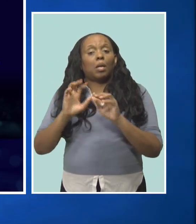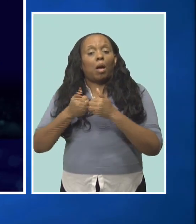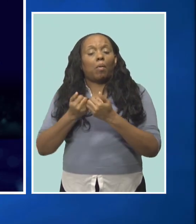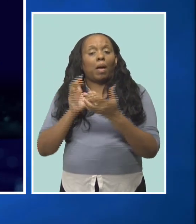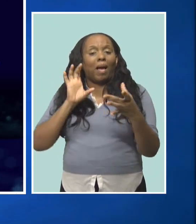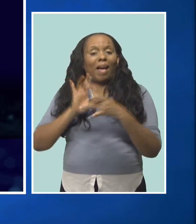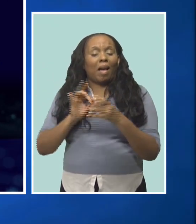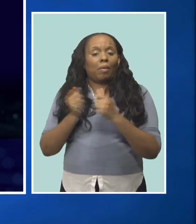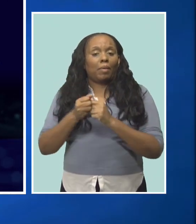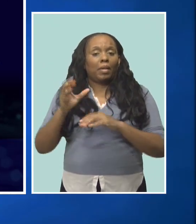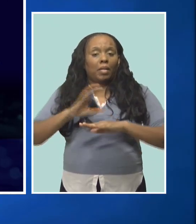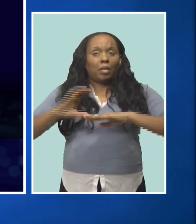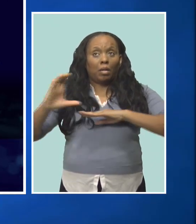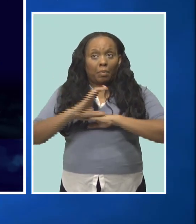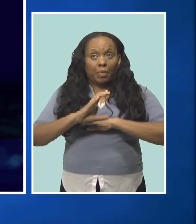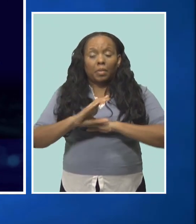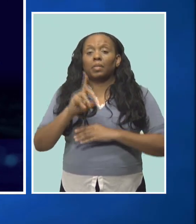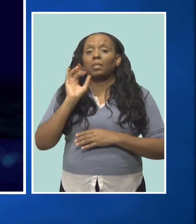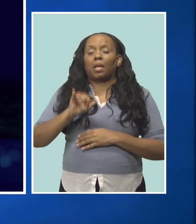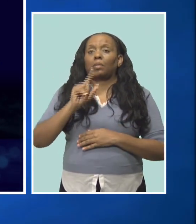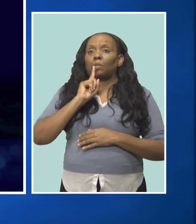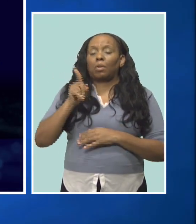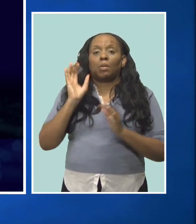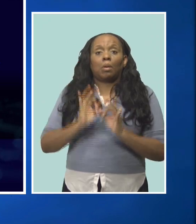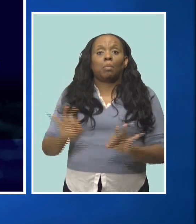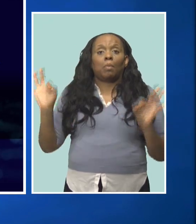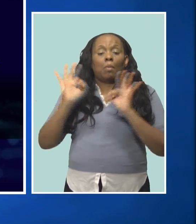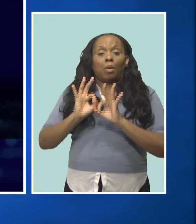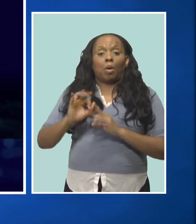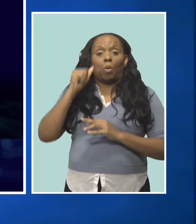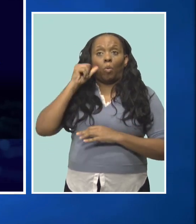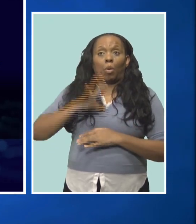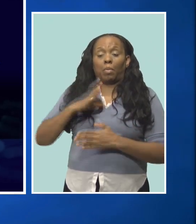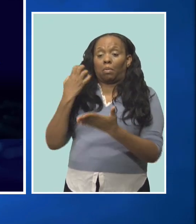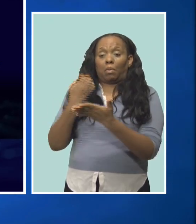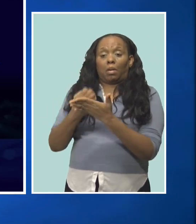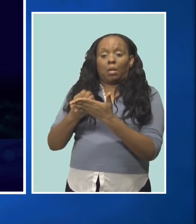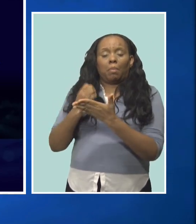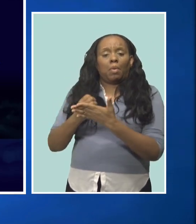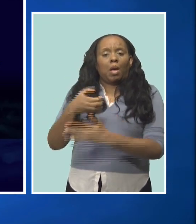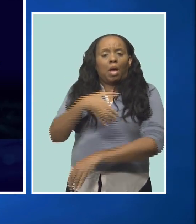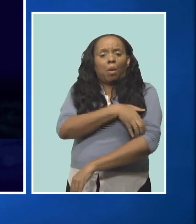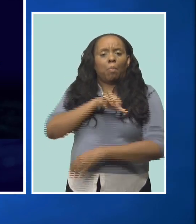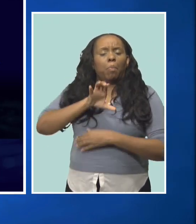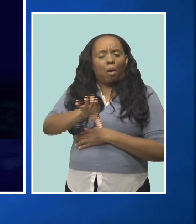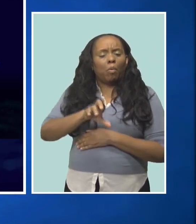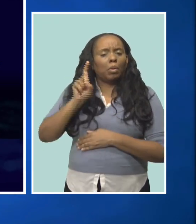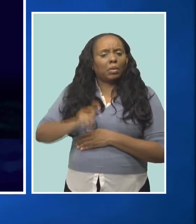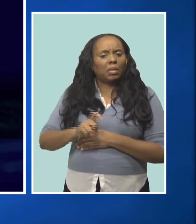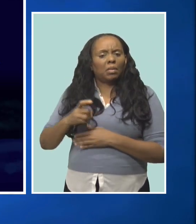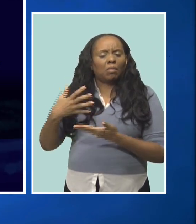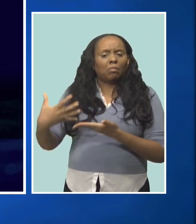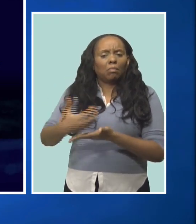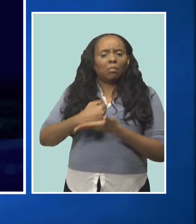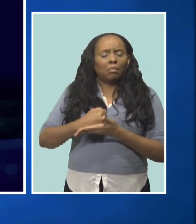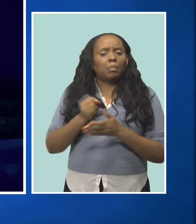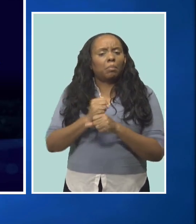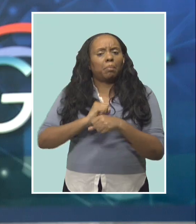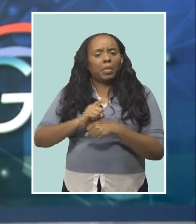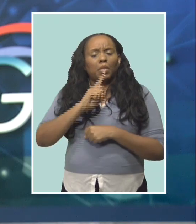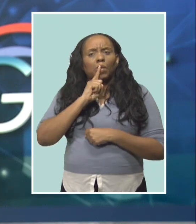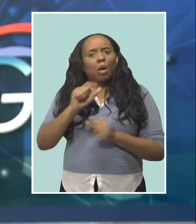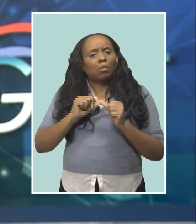is extremely important because women's economic empowerment remains something that we have to continue to secure and